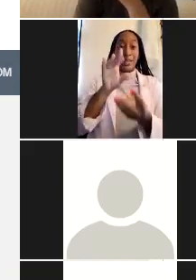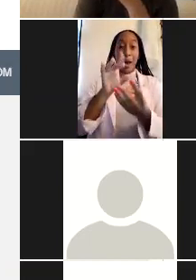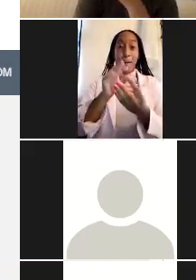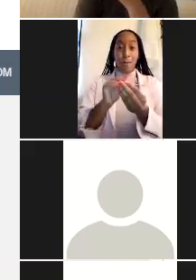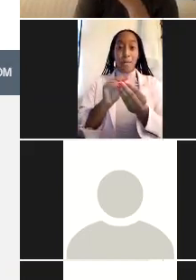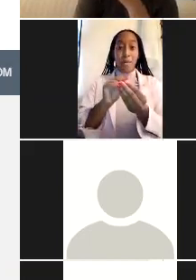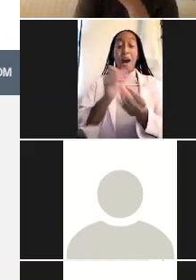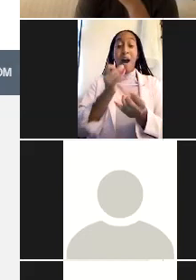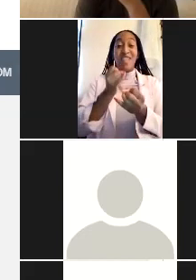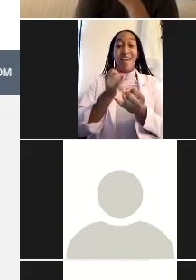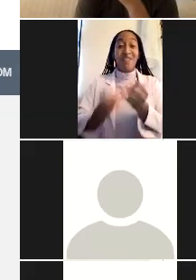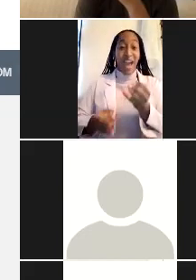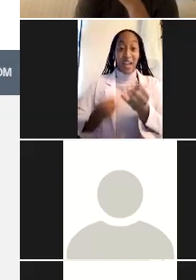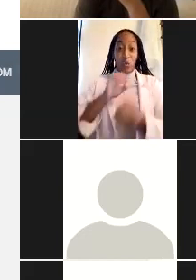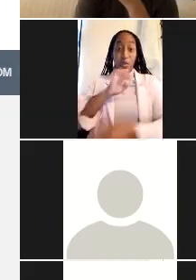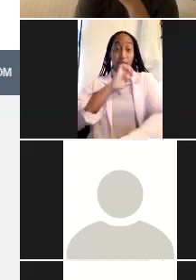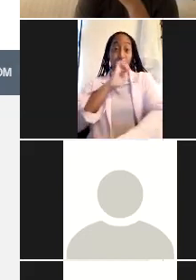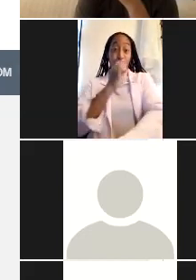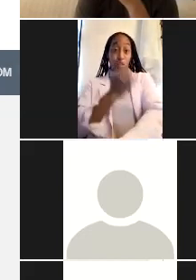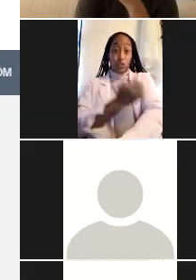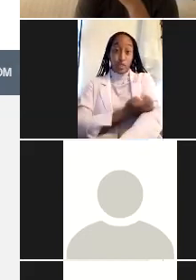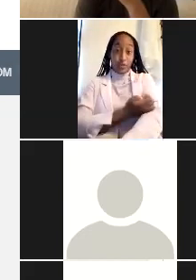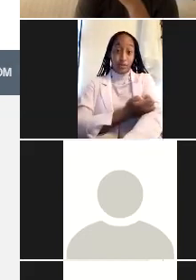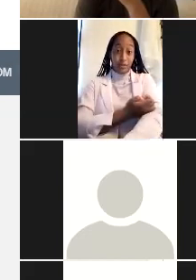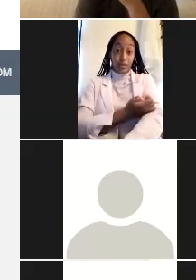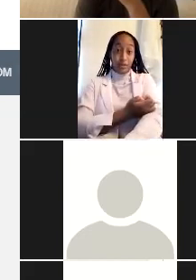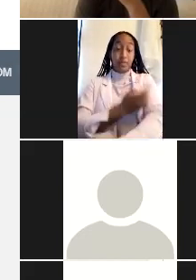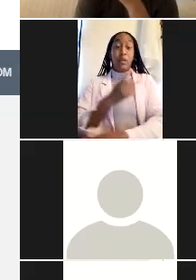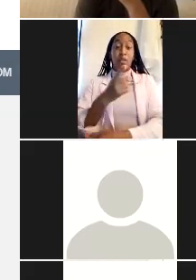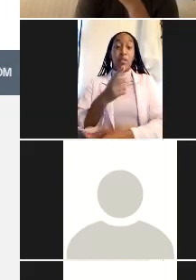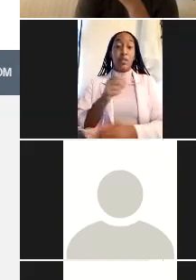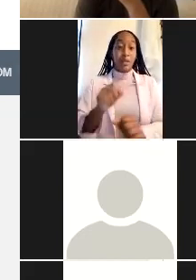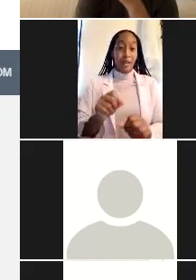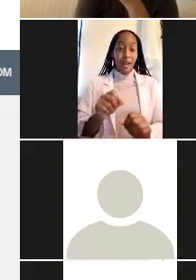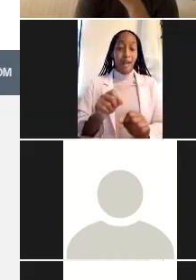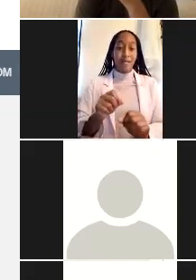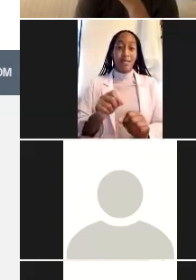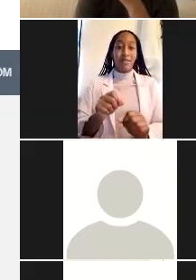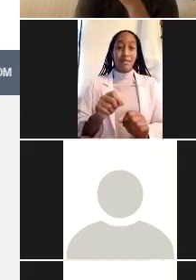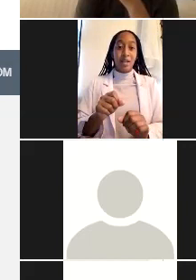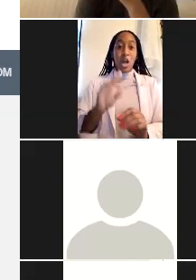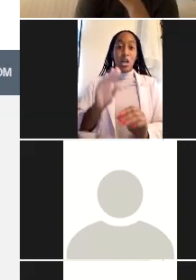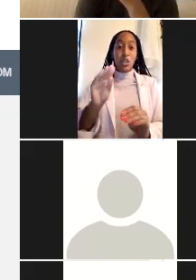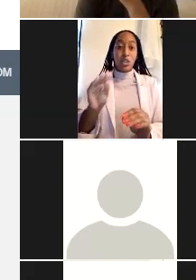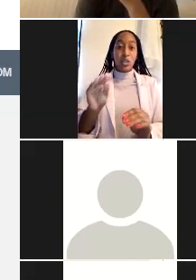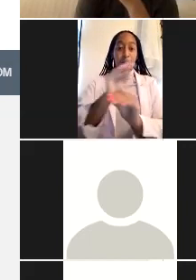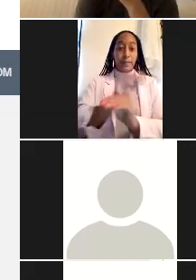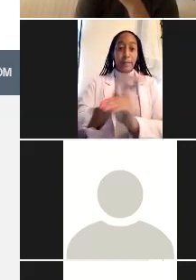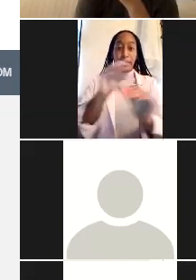is that, you know, you can swap the different types of energy around. The energy